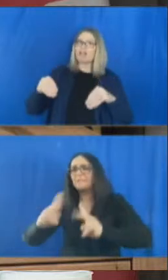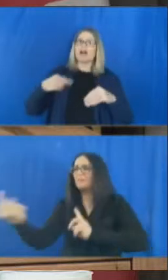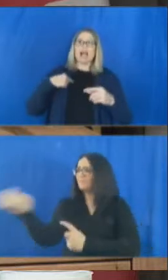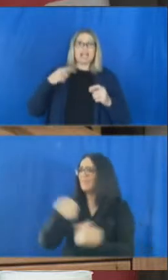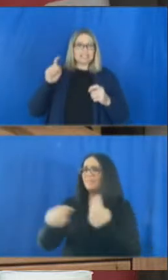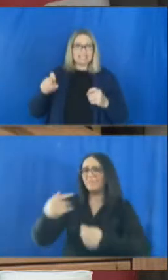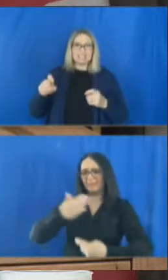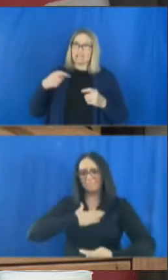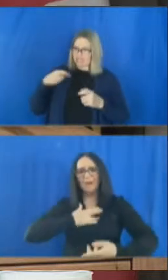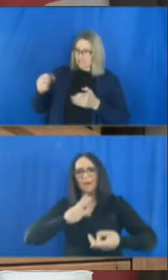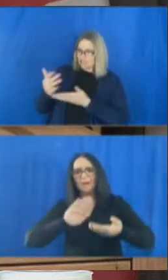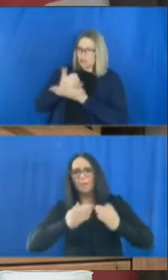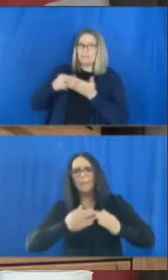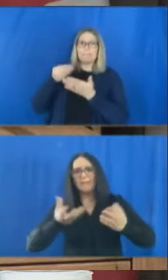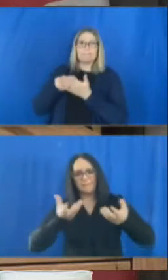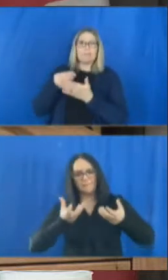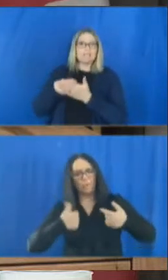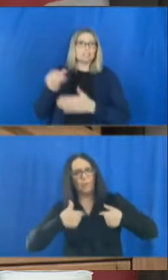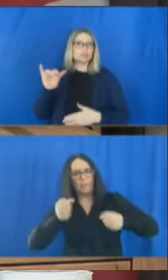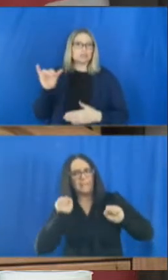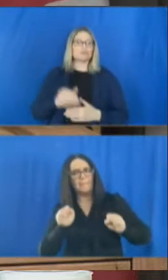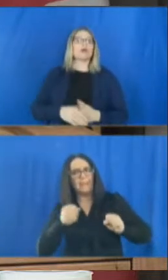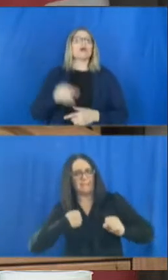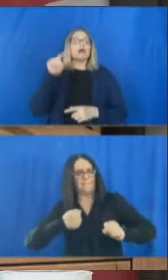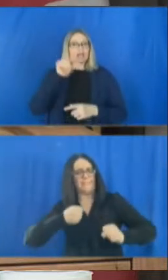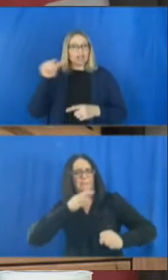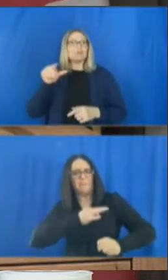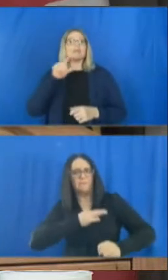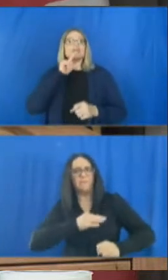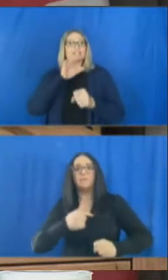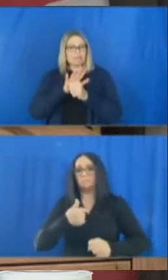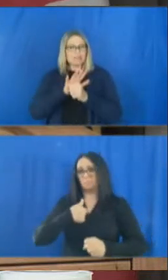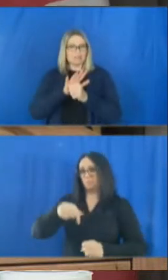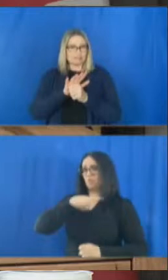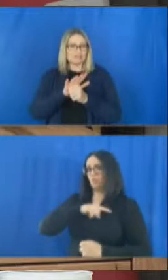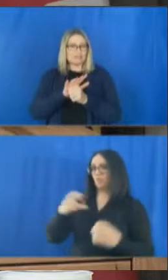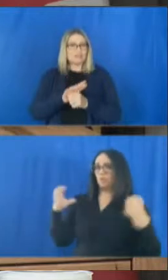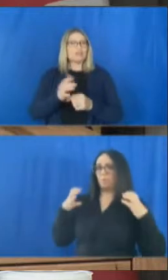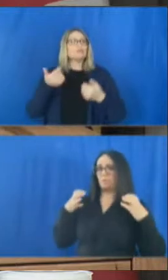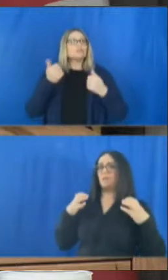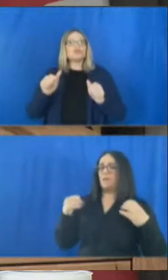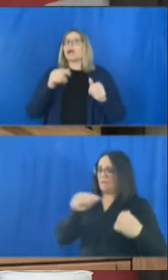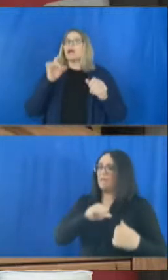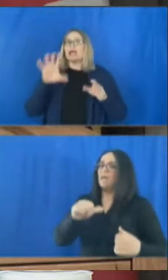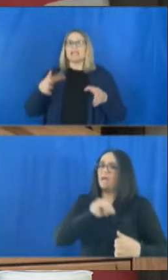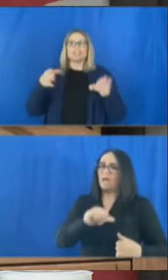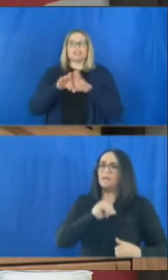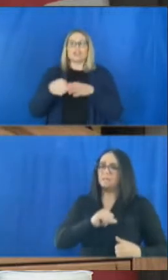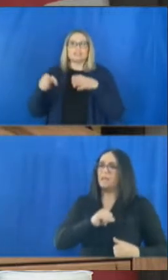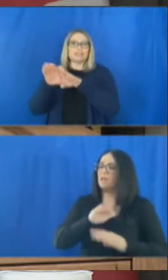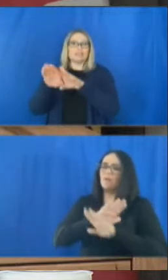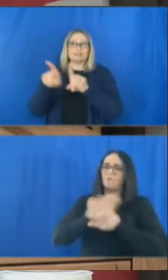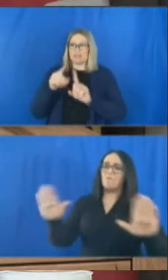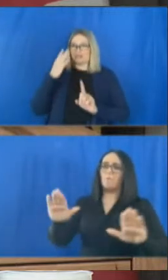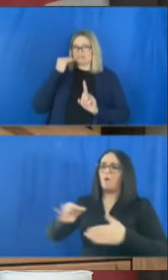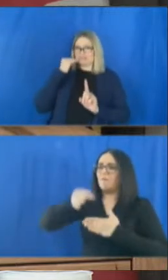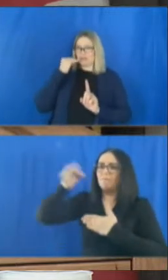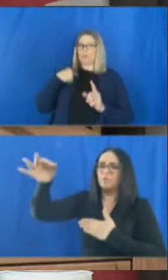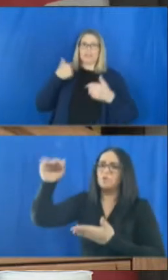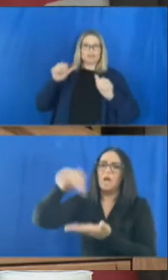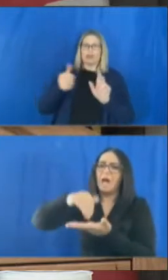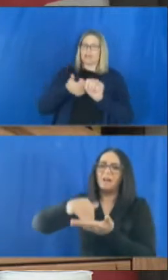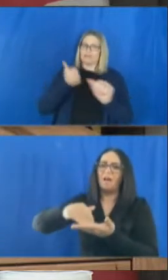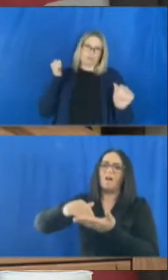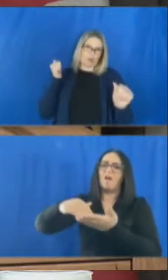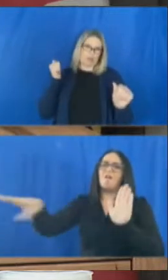Because we are moving to Level 2, we will be moving away from the daily news releases. Data will still be available on the